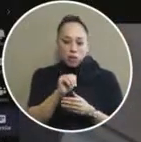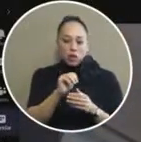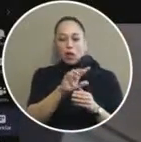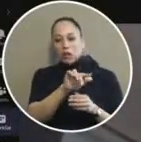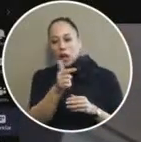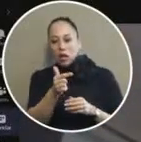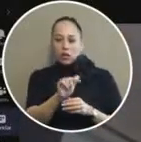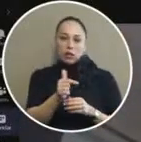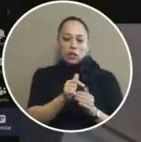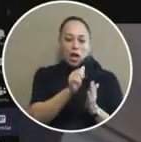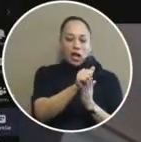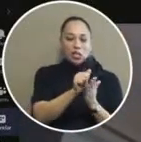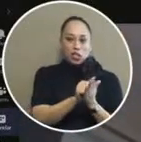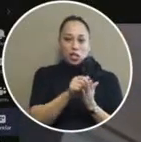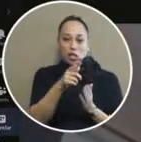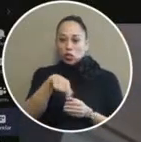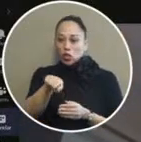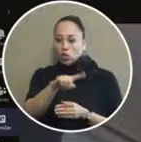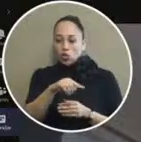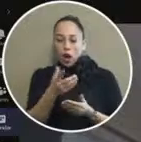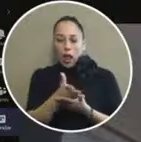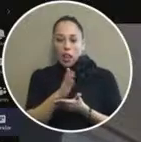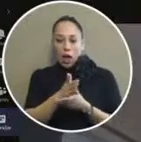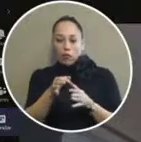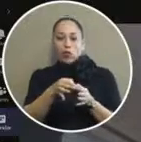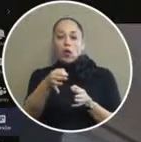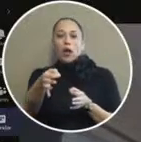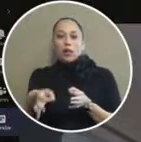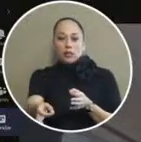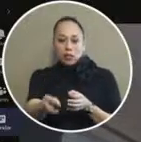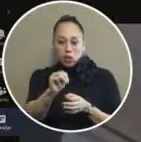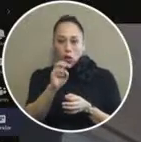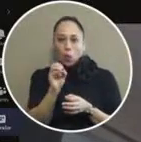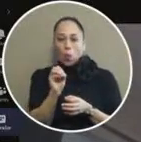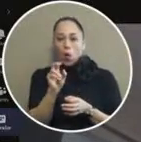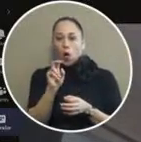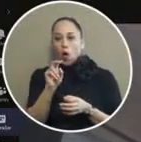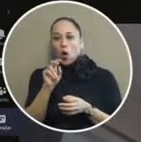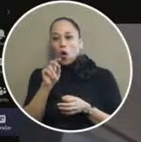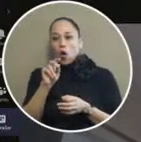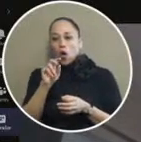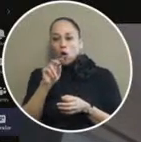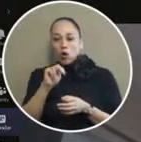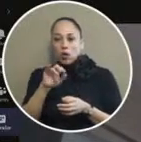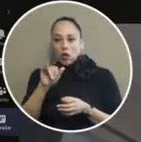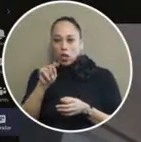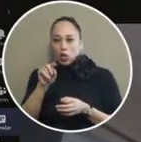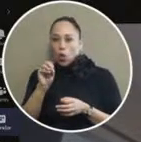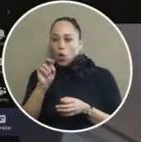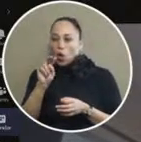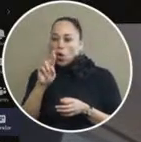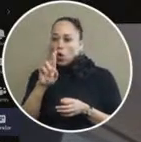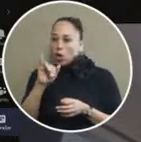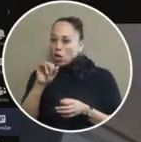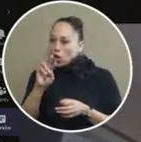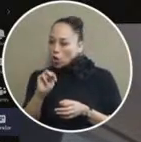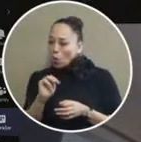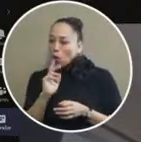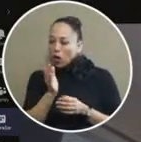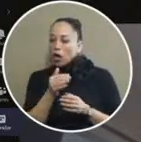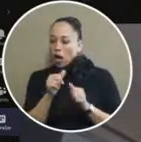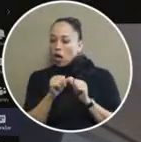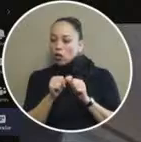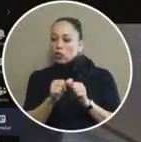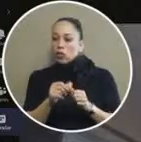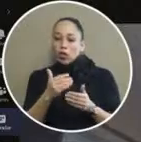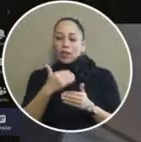agenda so that you all are allowed to extend the moratorium. We will continue to do that. So the next time you